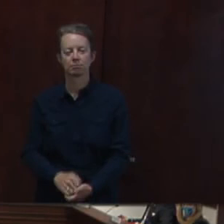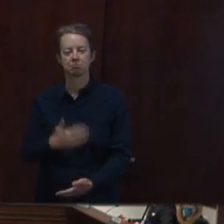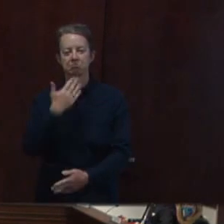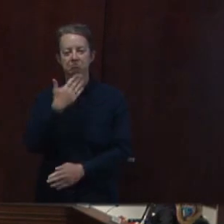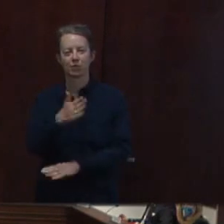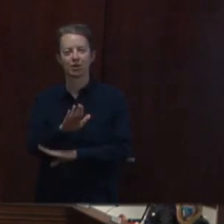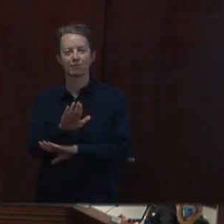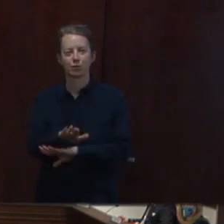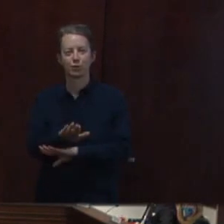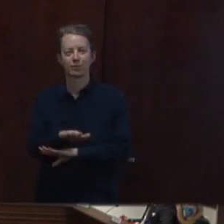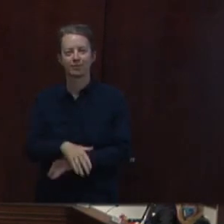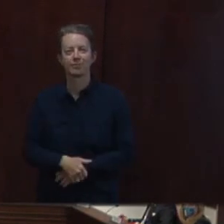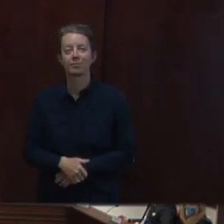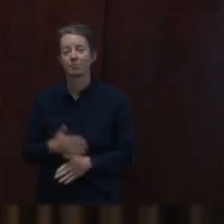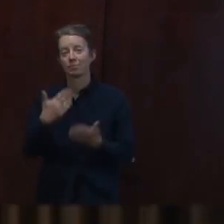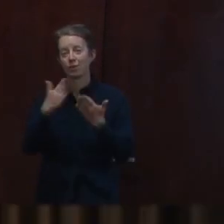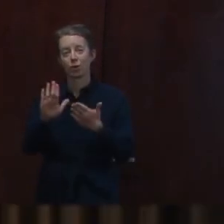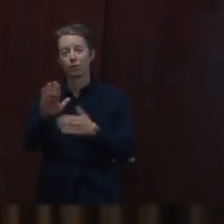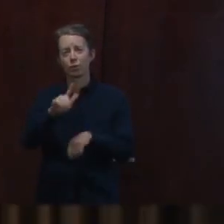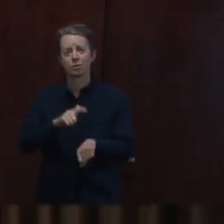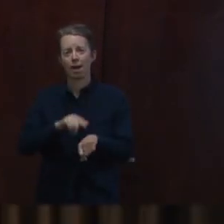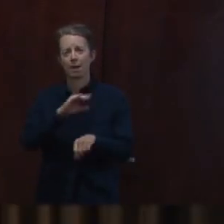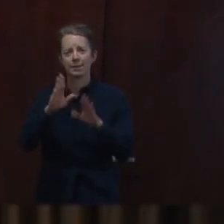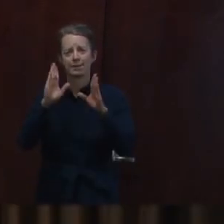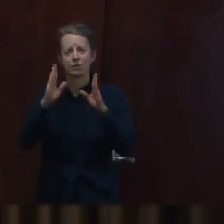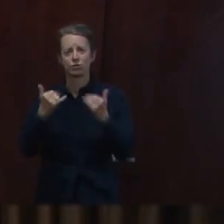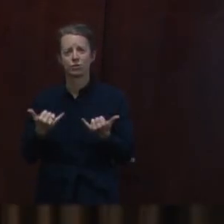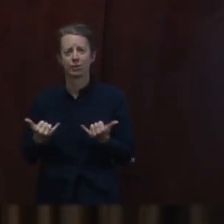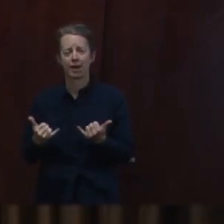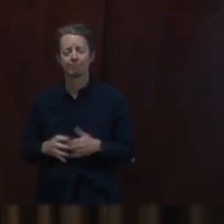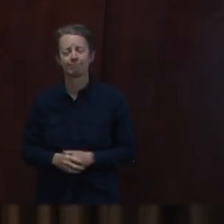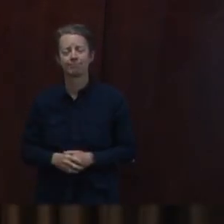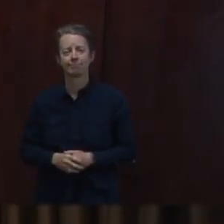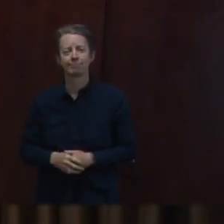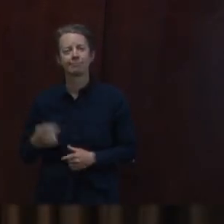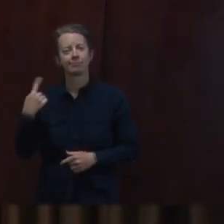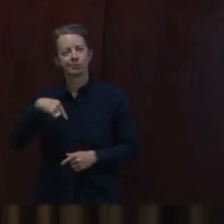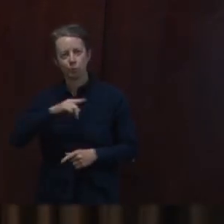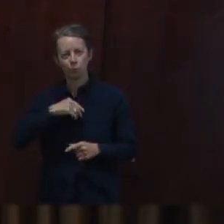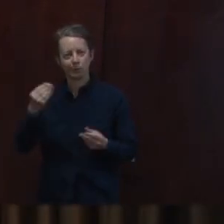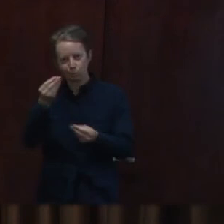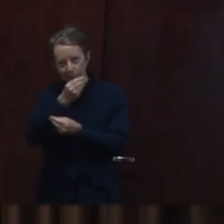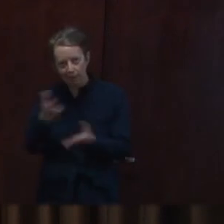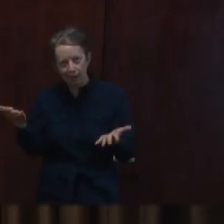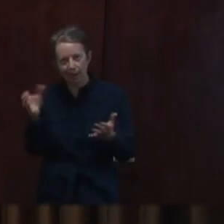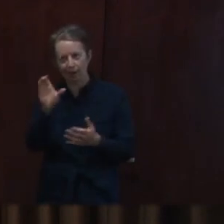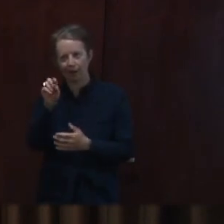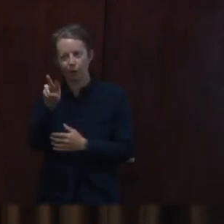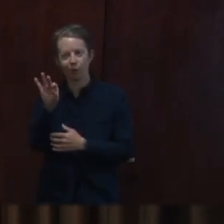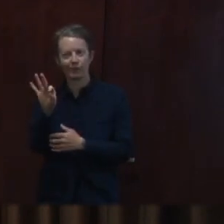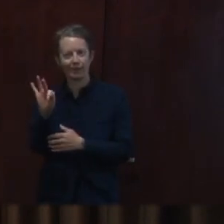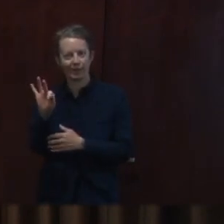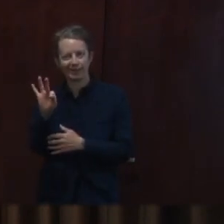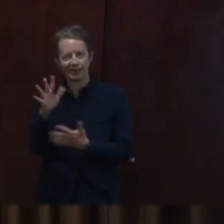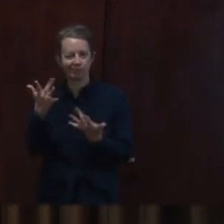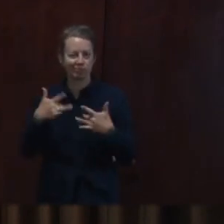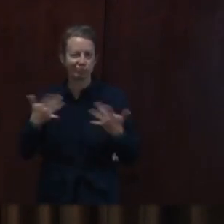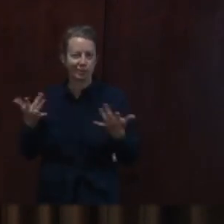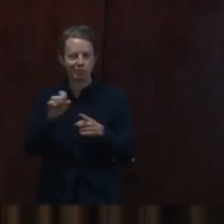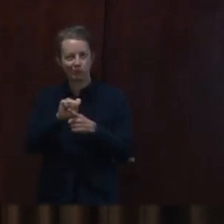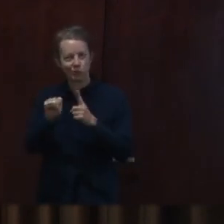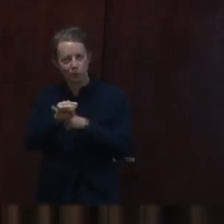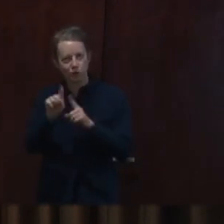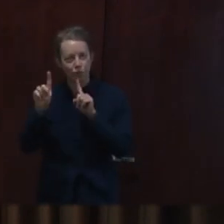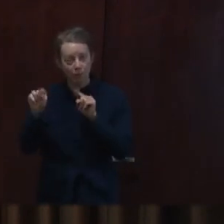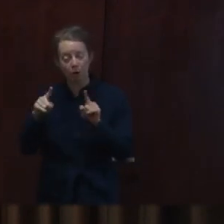Good afternoon. Thank you for your time and attention today as we provide the COVID-19 situational report with an update